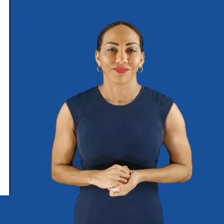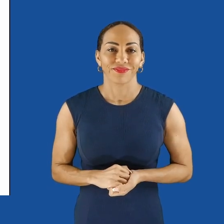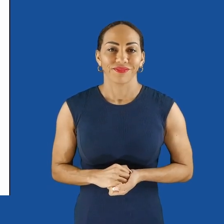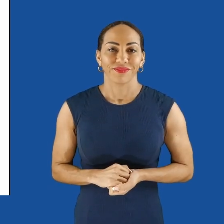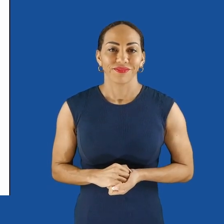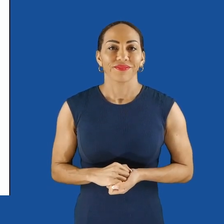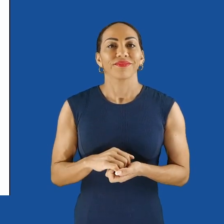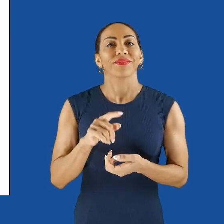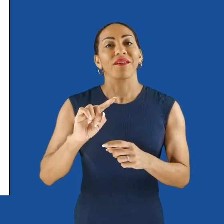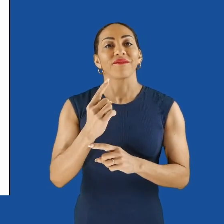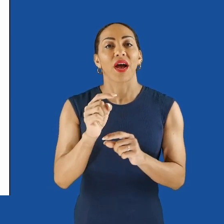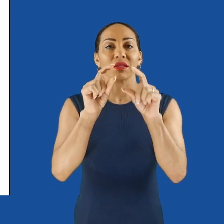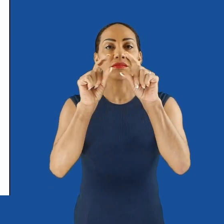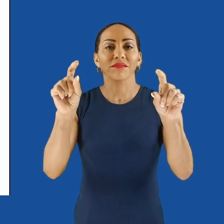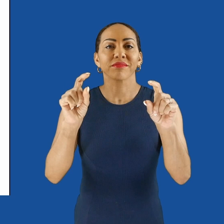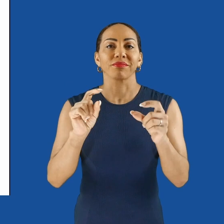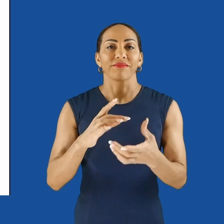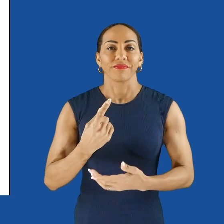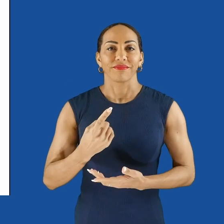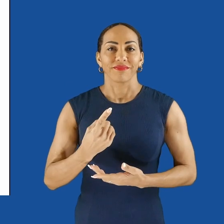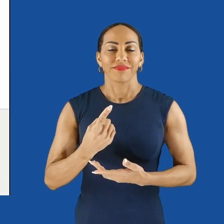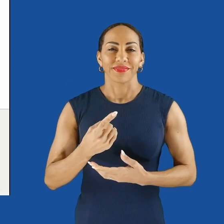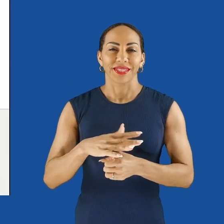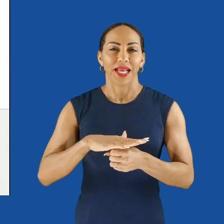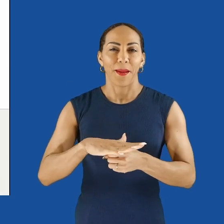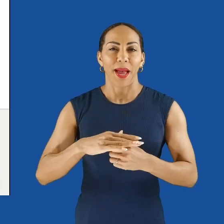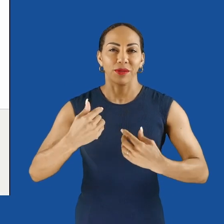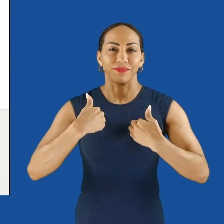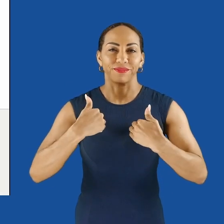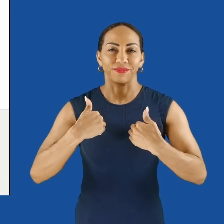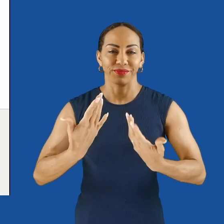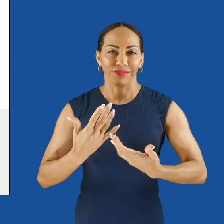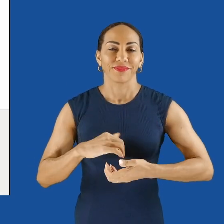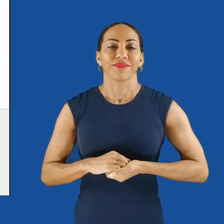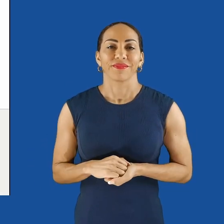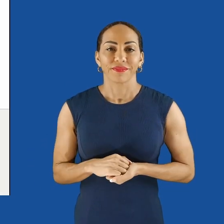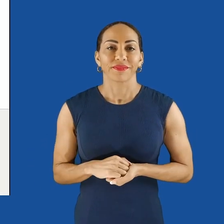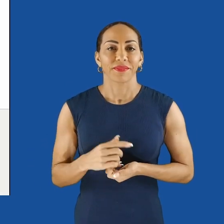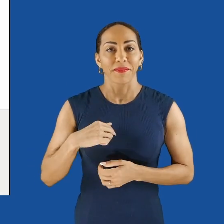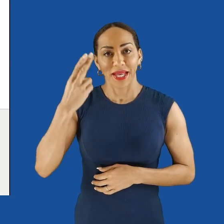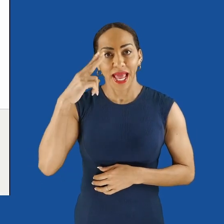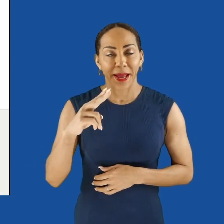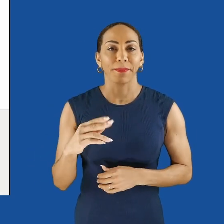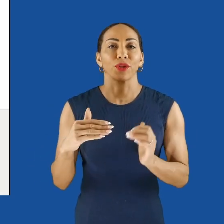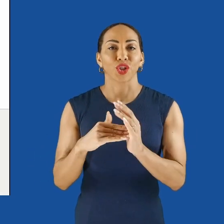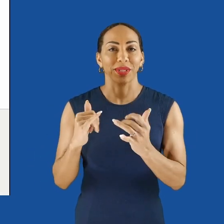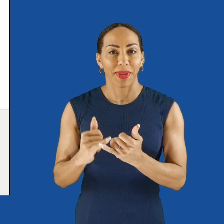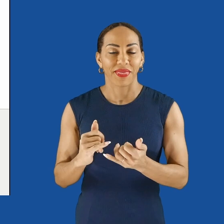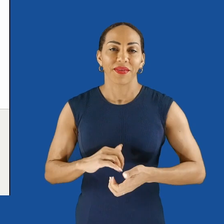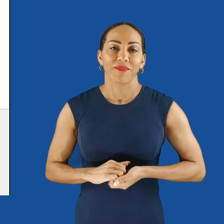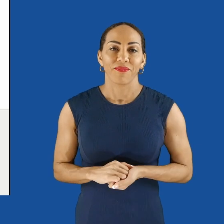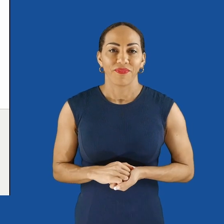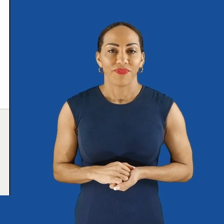So I'm going to start with about you and your details. So my name is Zoe Smith.